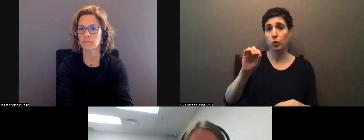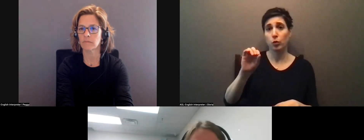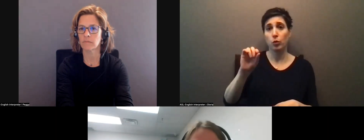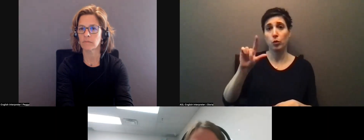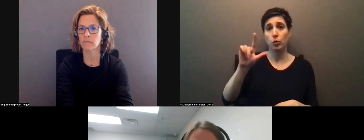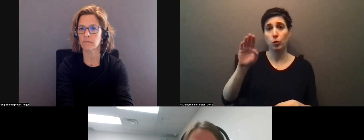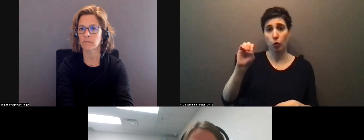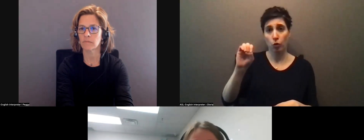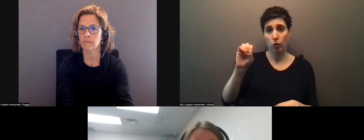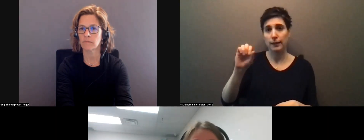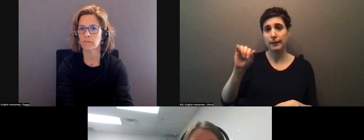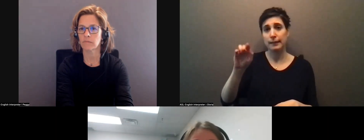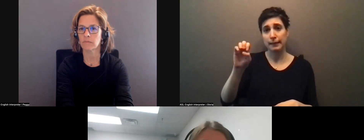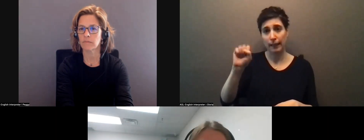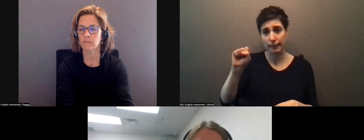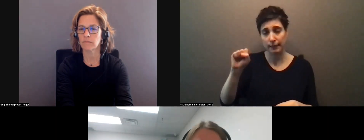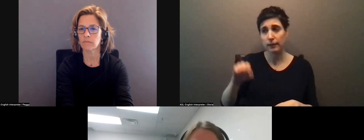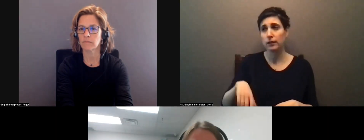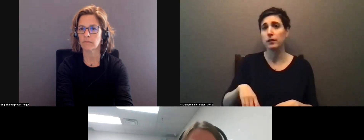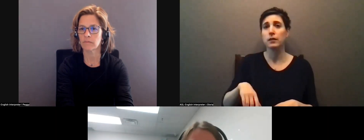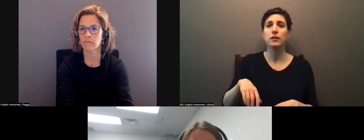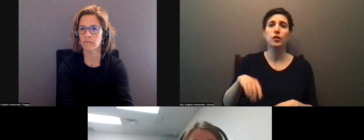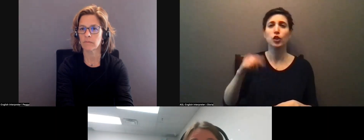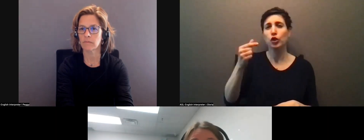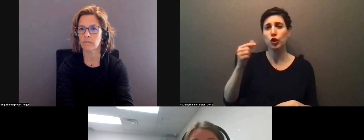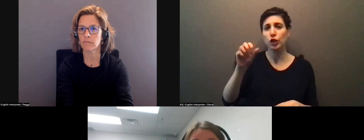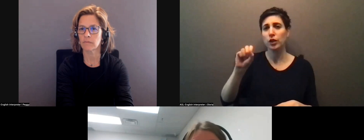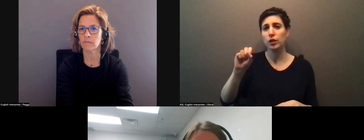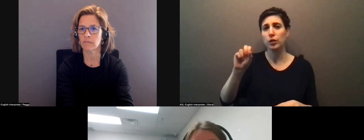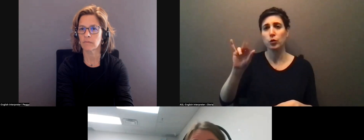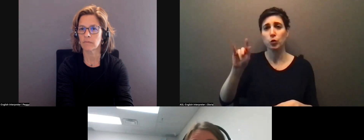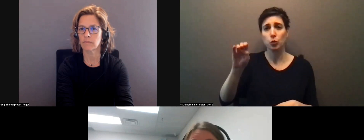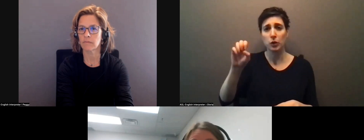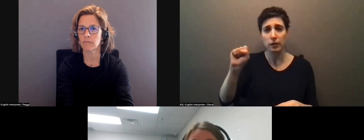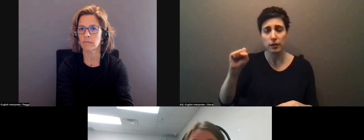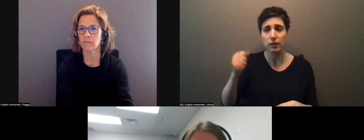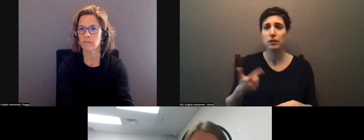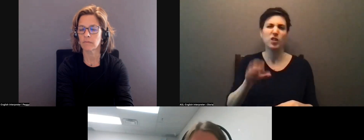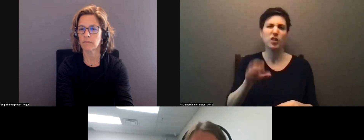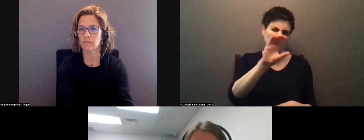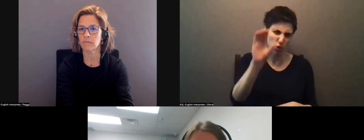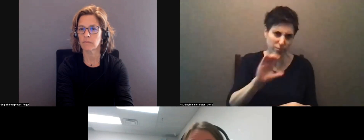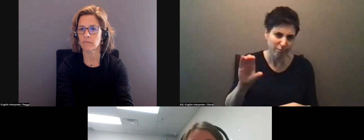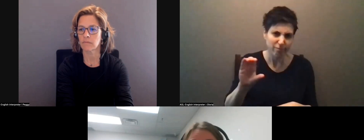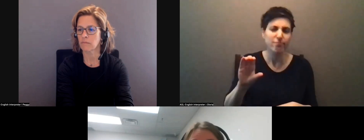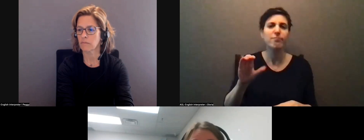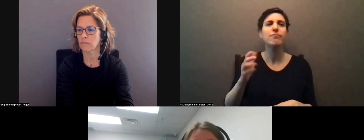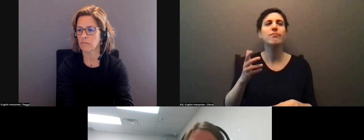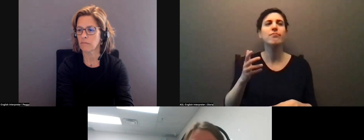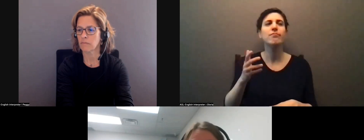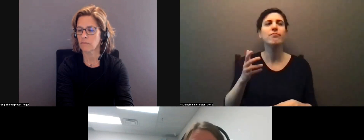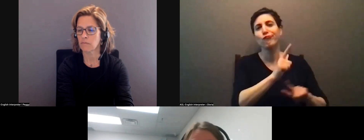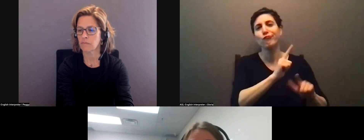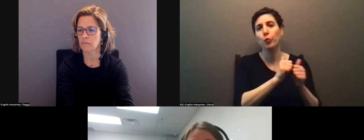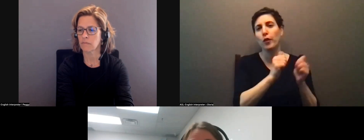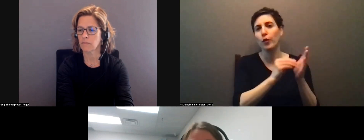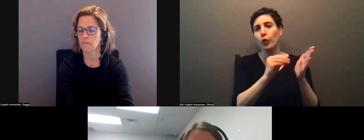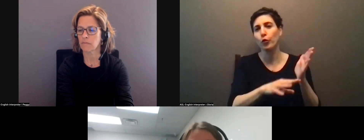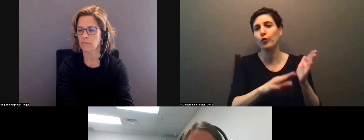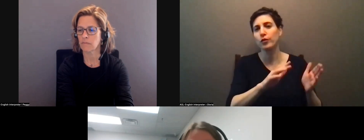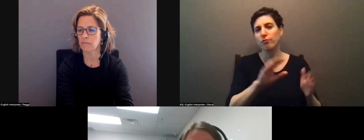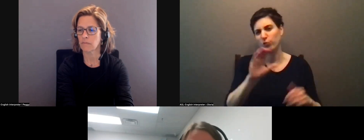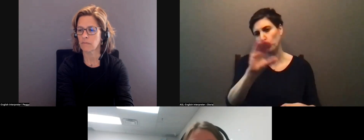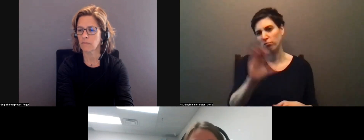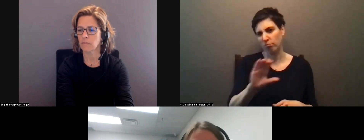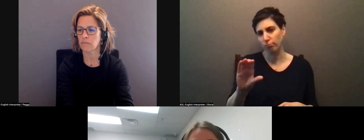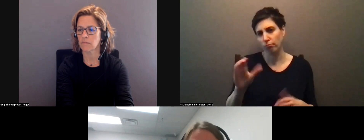Suite, Zoom for communication between us and our learners, and between also